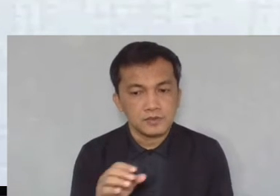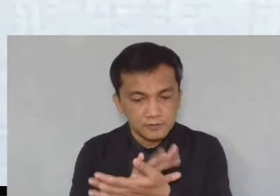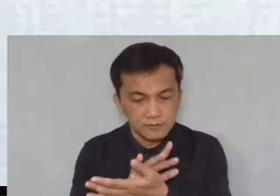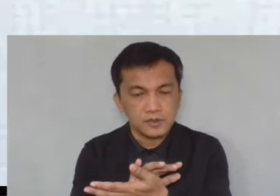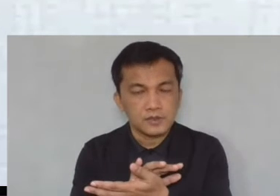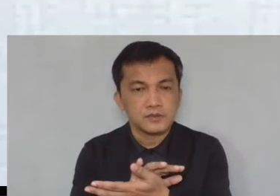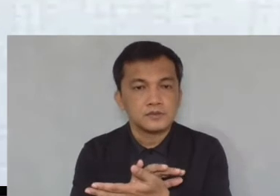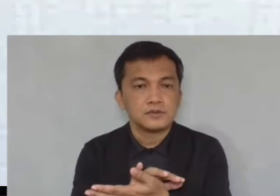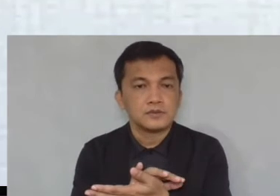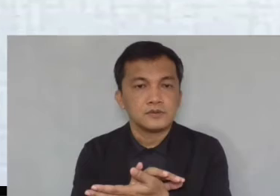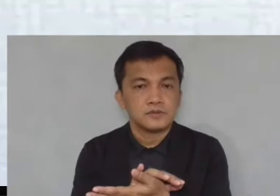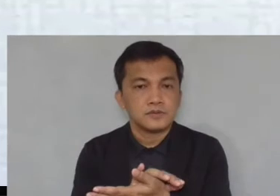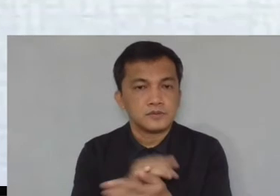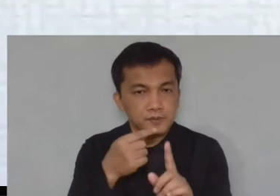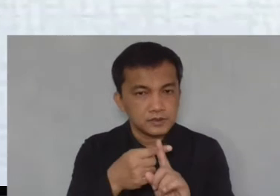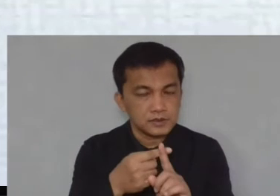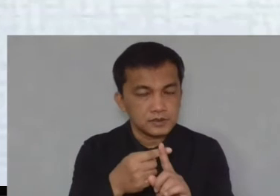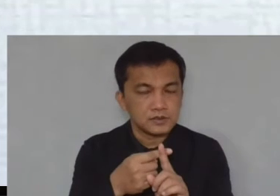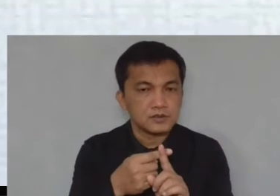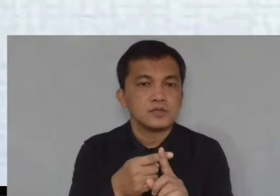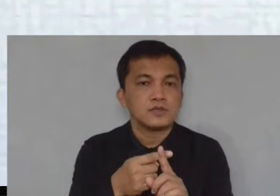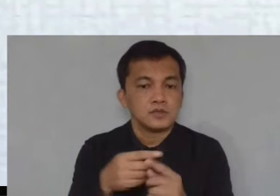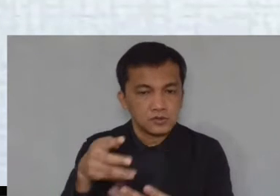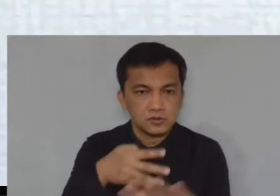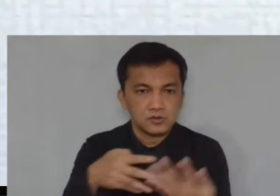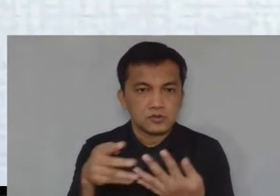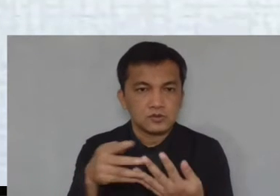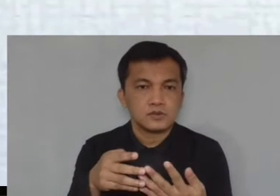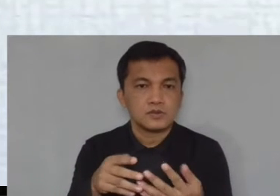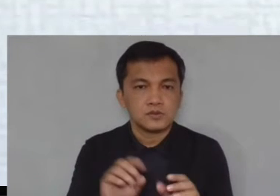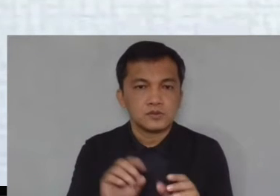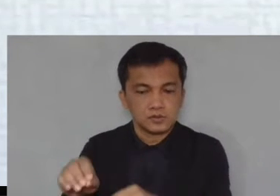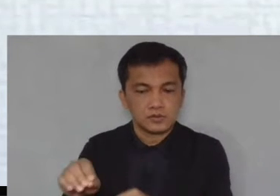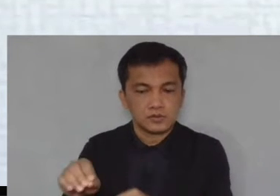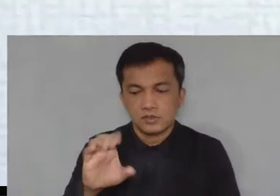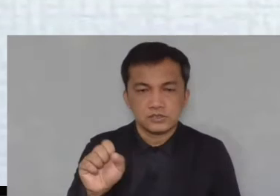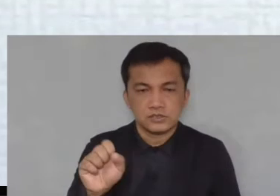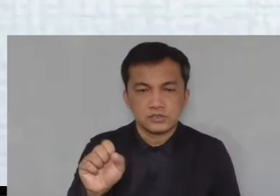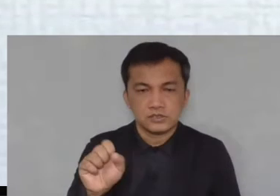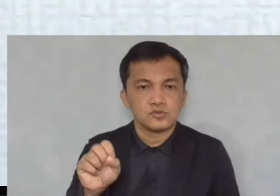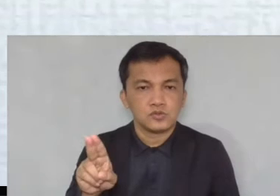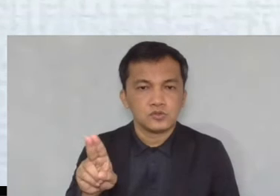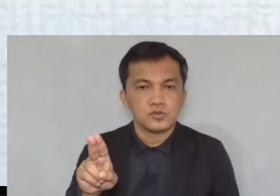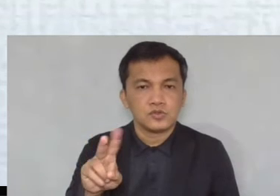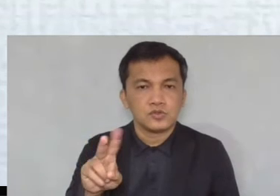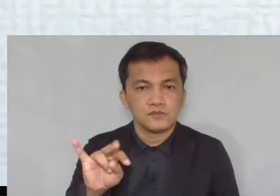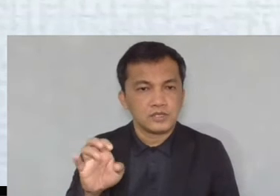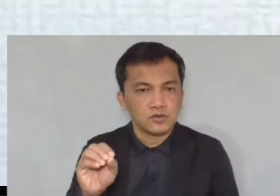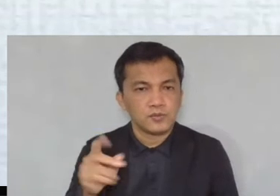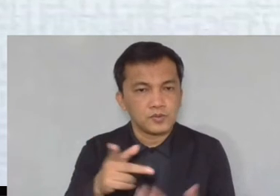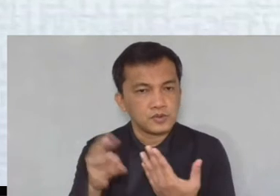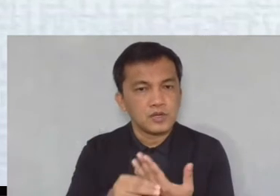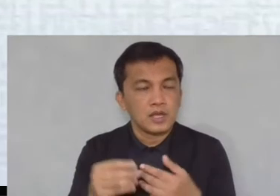COVID patient, COVID positive close contacts are enrolled to RESU in Verio program after